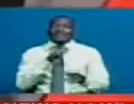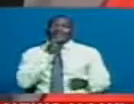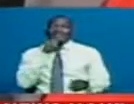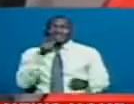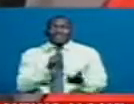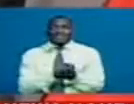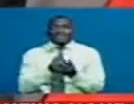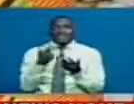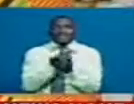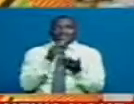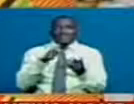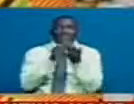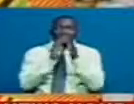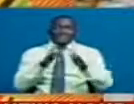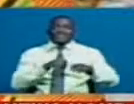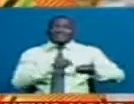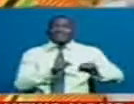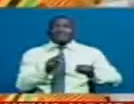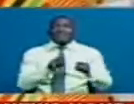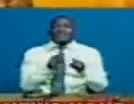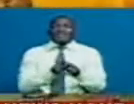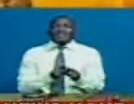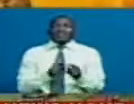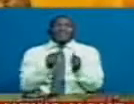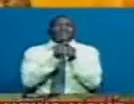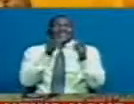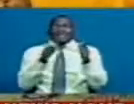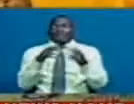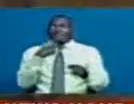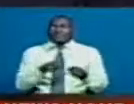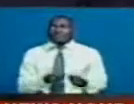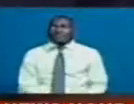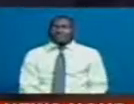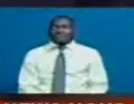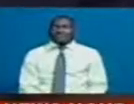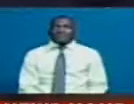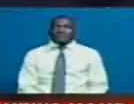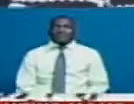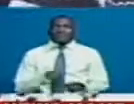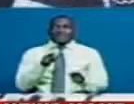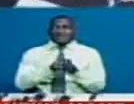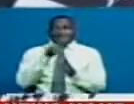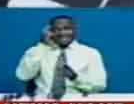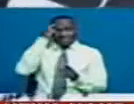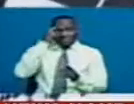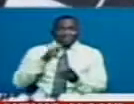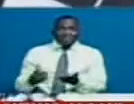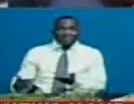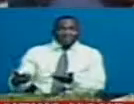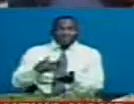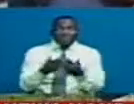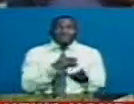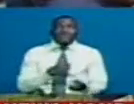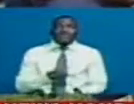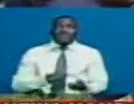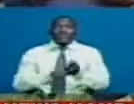nation, peace, safety of its people and territorial integrity are paramount. He said the government will mobilize whatever